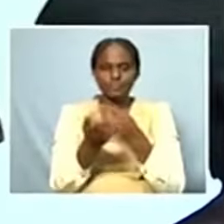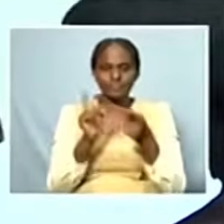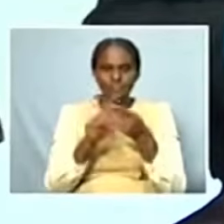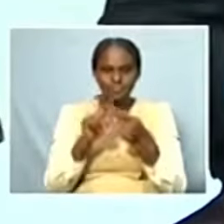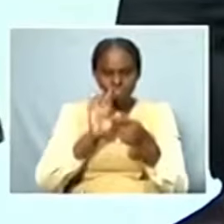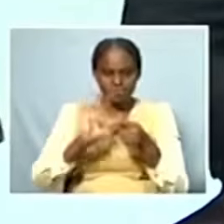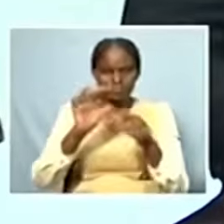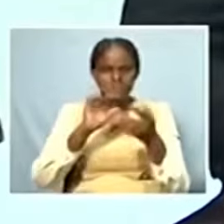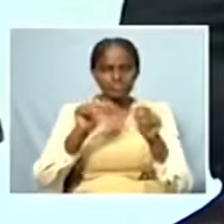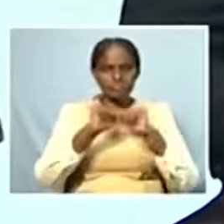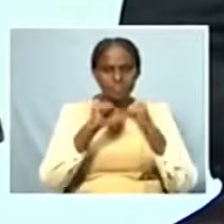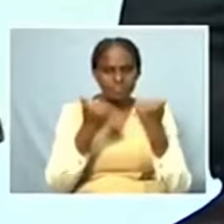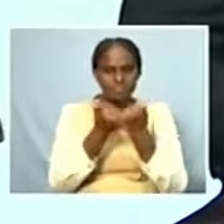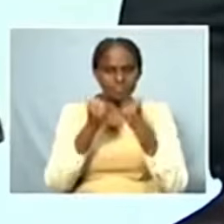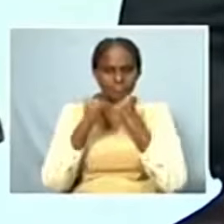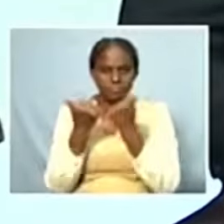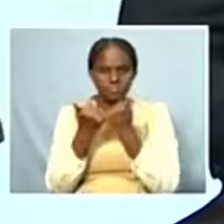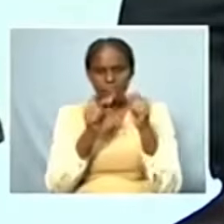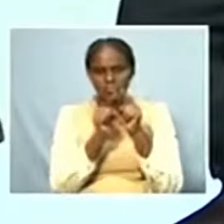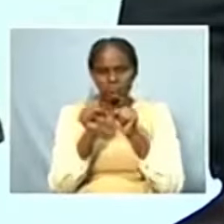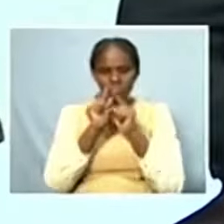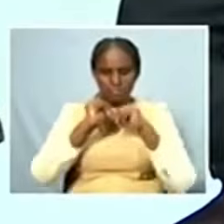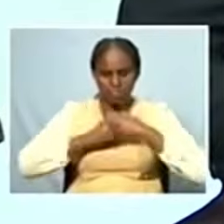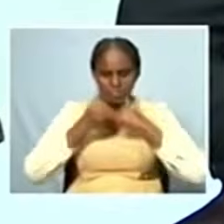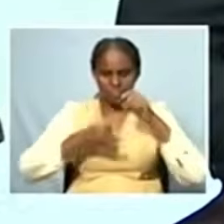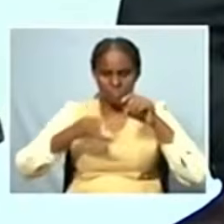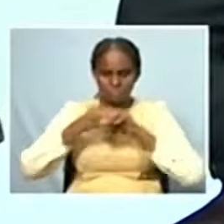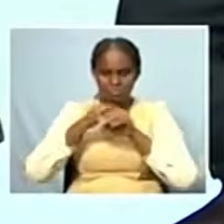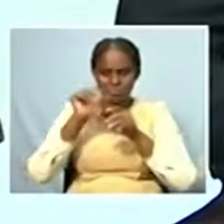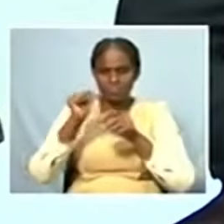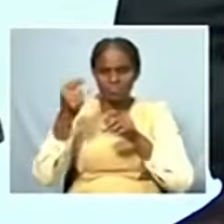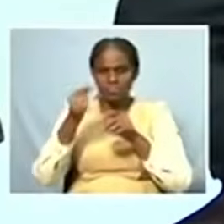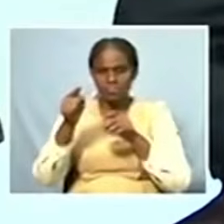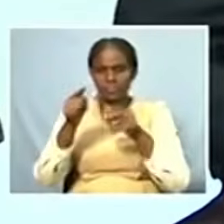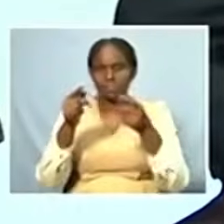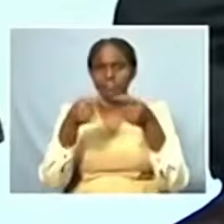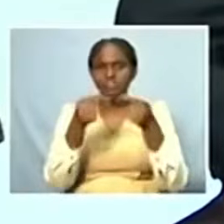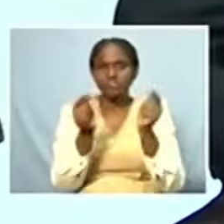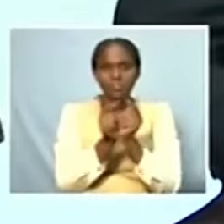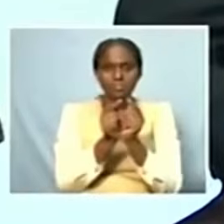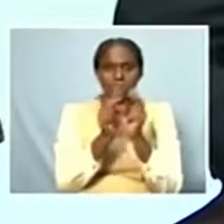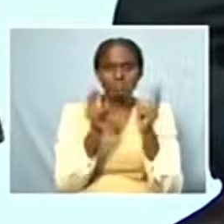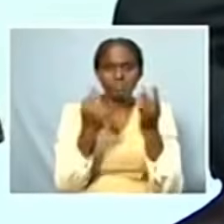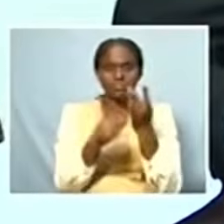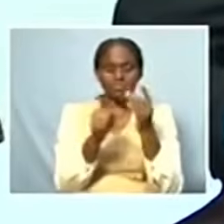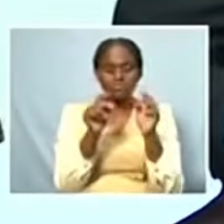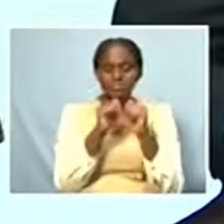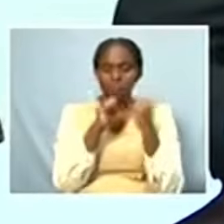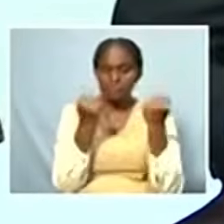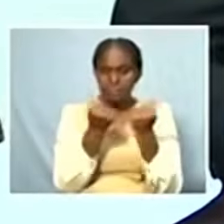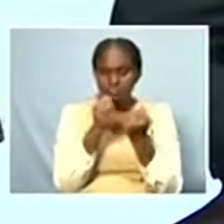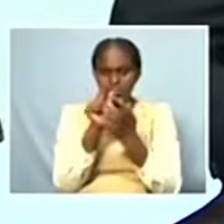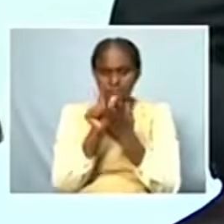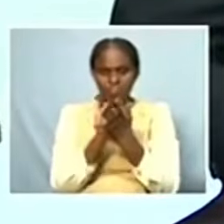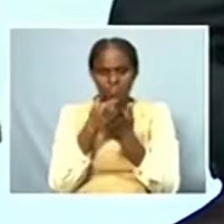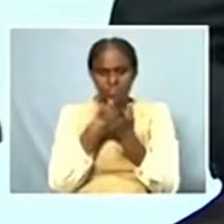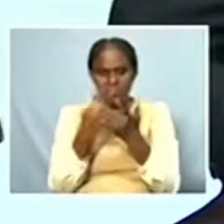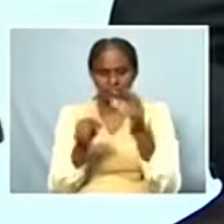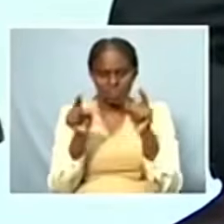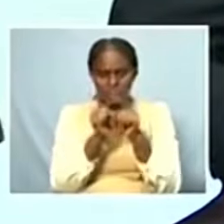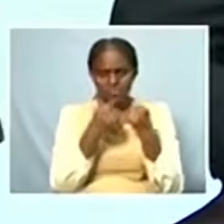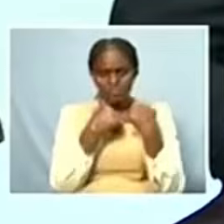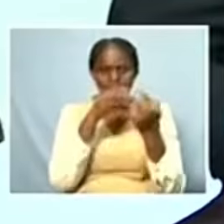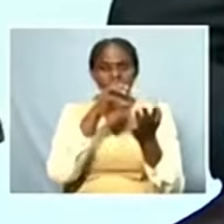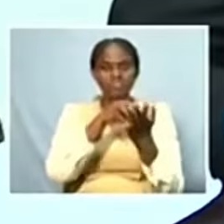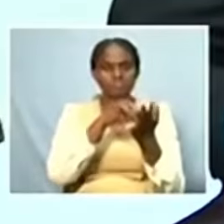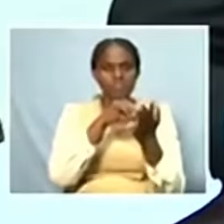their association, we also engaged the Attorney General's chambers. So the legal team from there has actually also taken up the